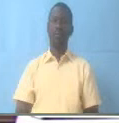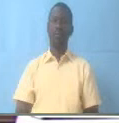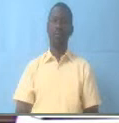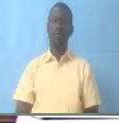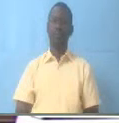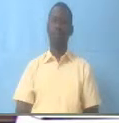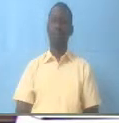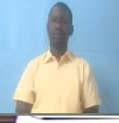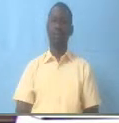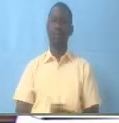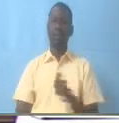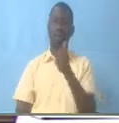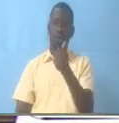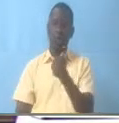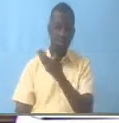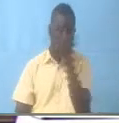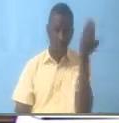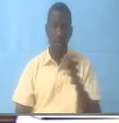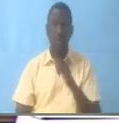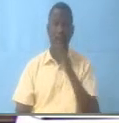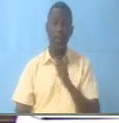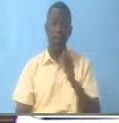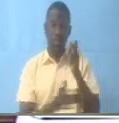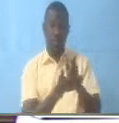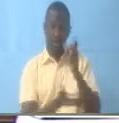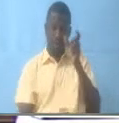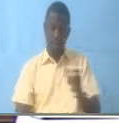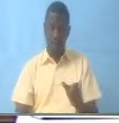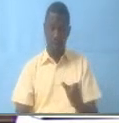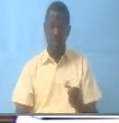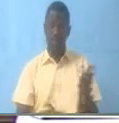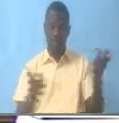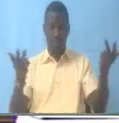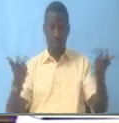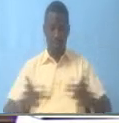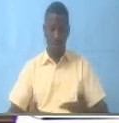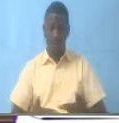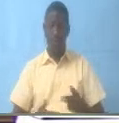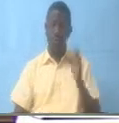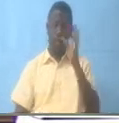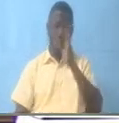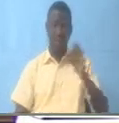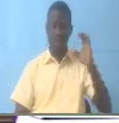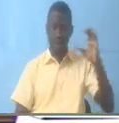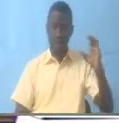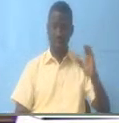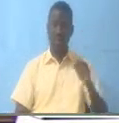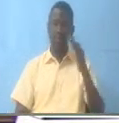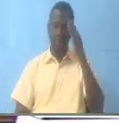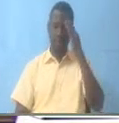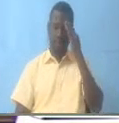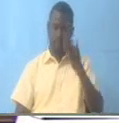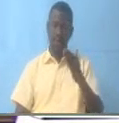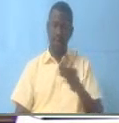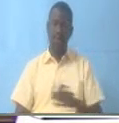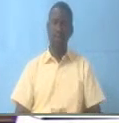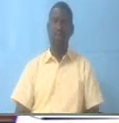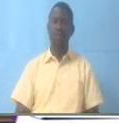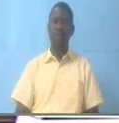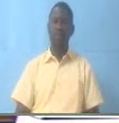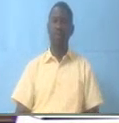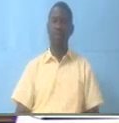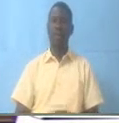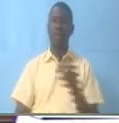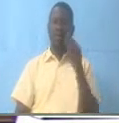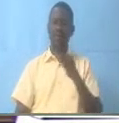Good morning, Mr. Witness. Good morning. Welcome to the TRRC. Thank you. If I